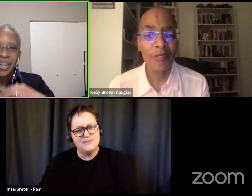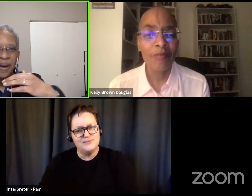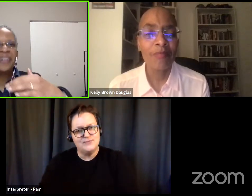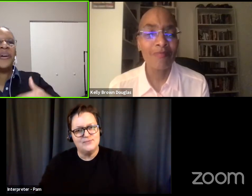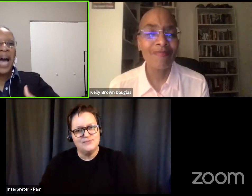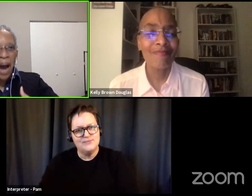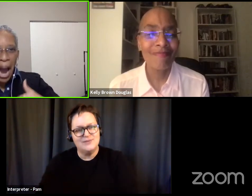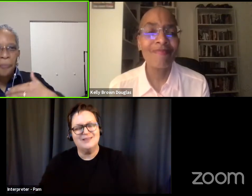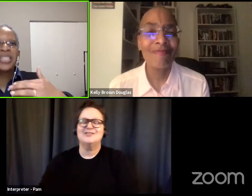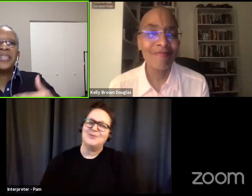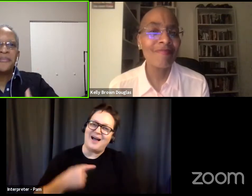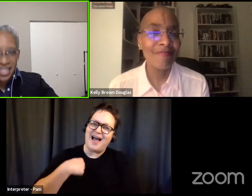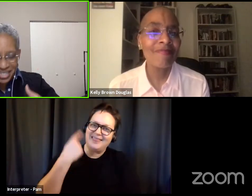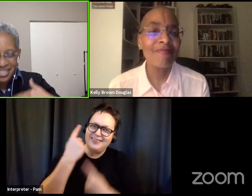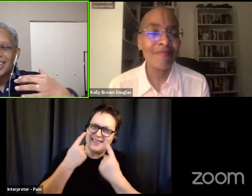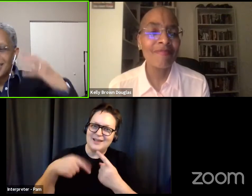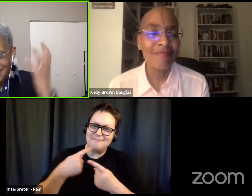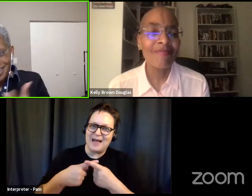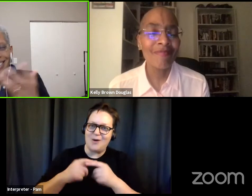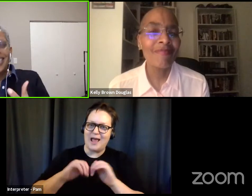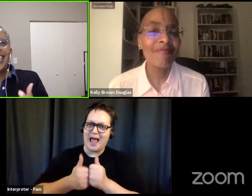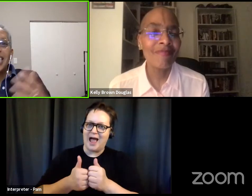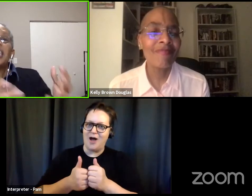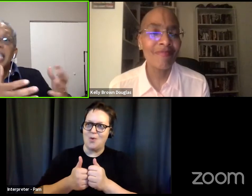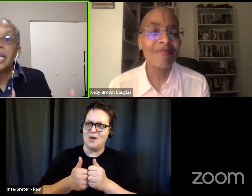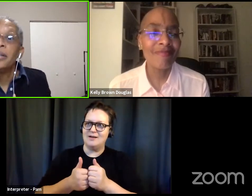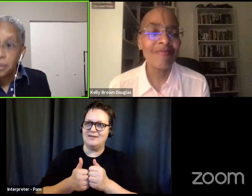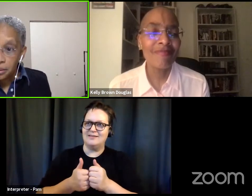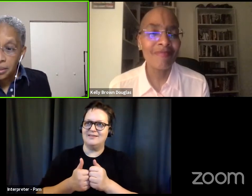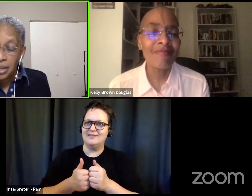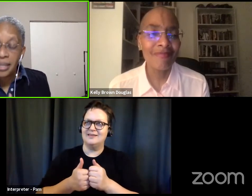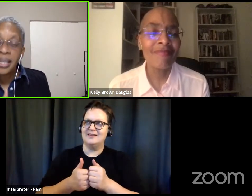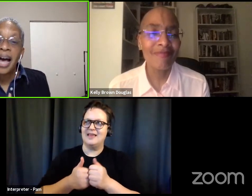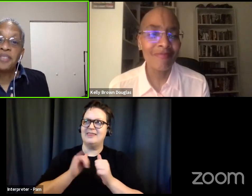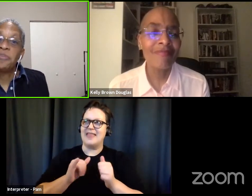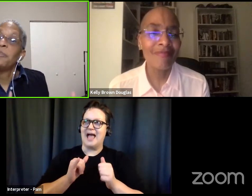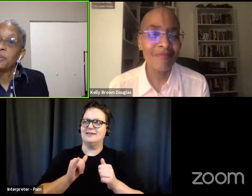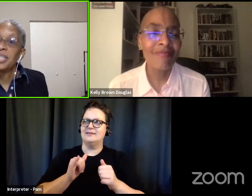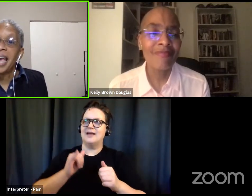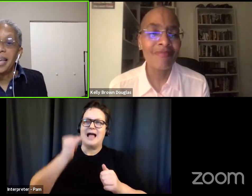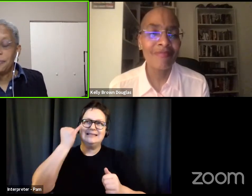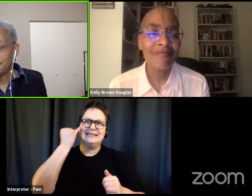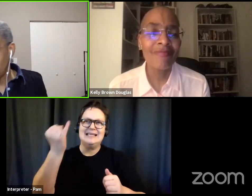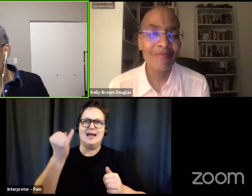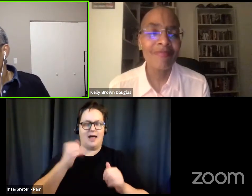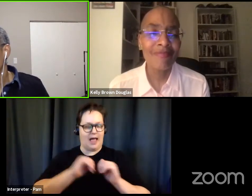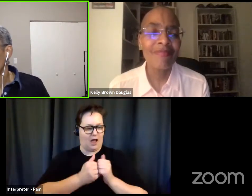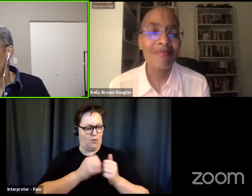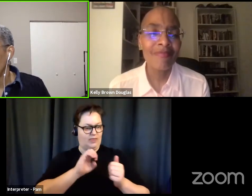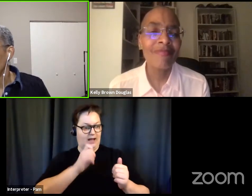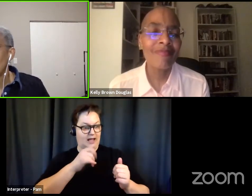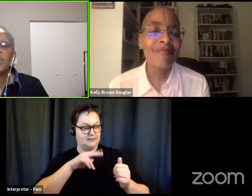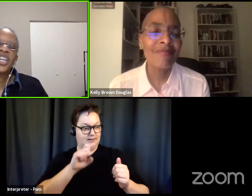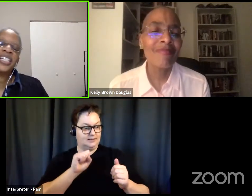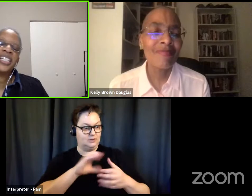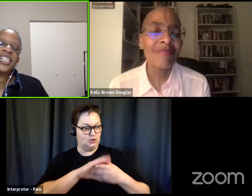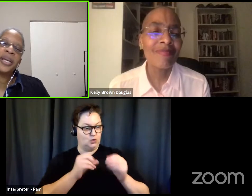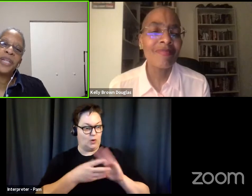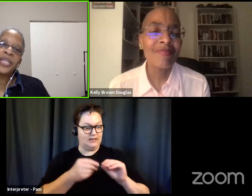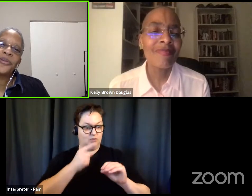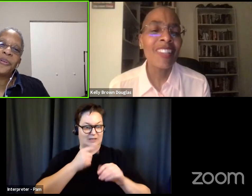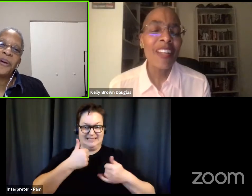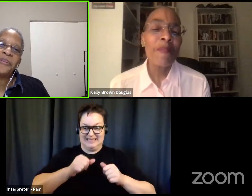so I think about, you know, how operative this is still in the lives of people today. Okay, but I want to